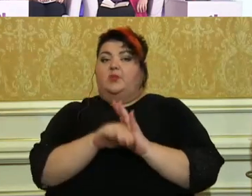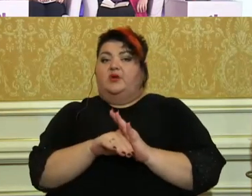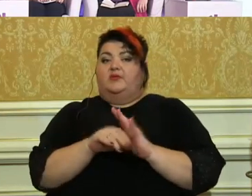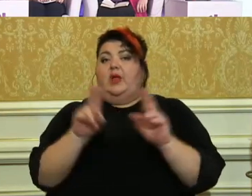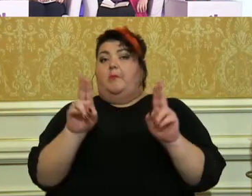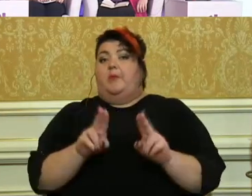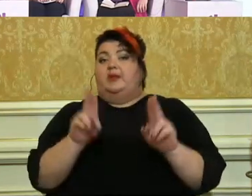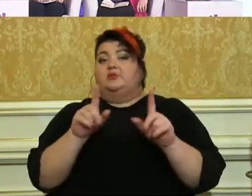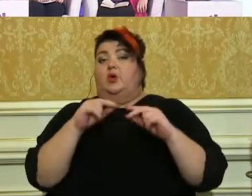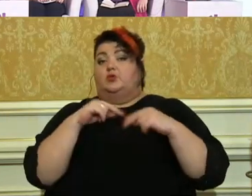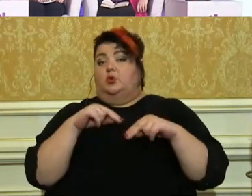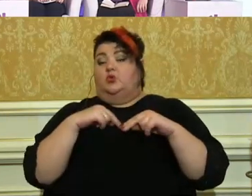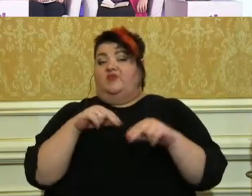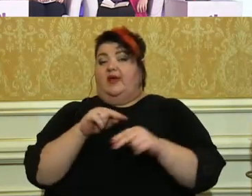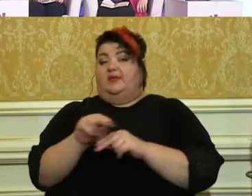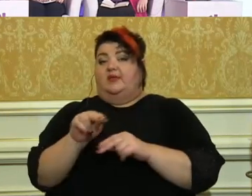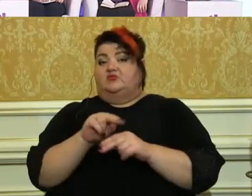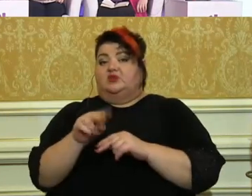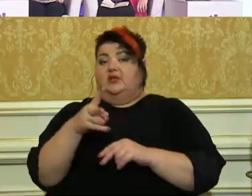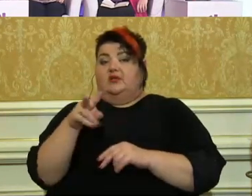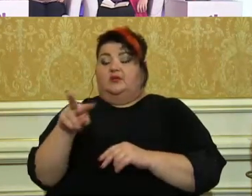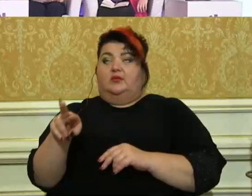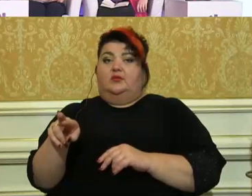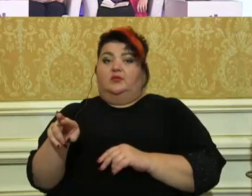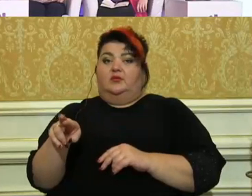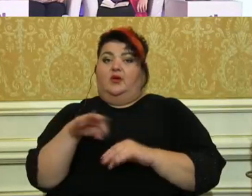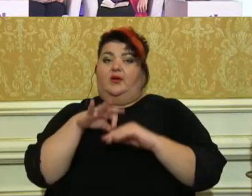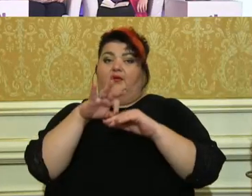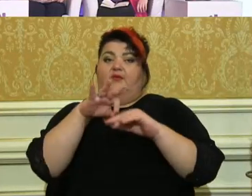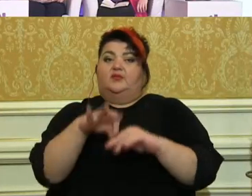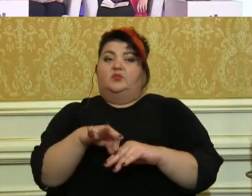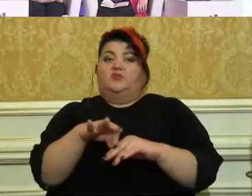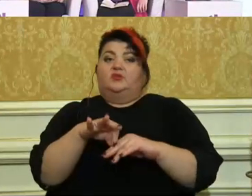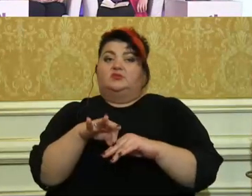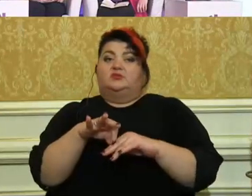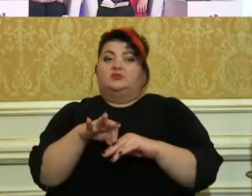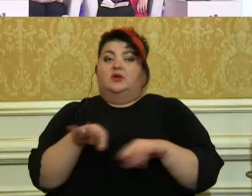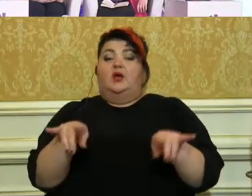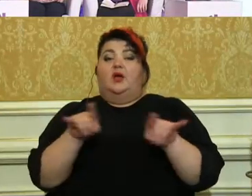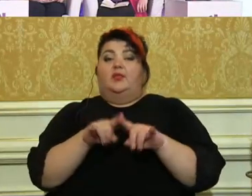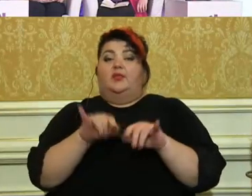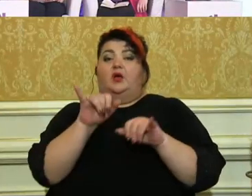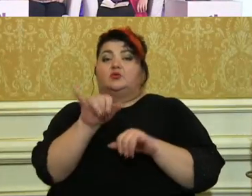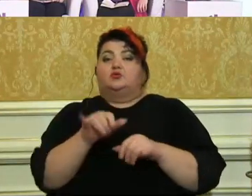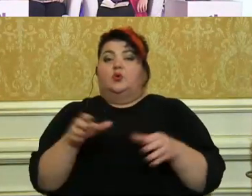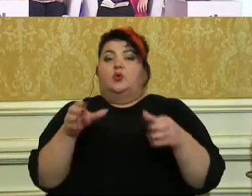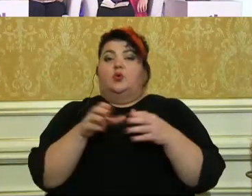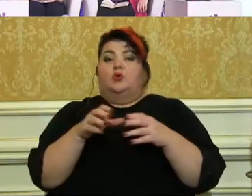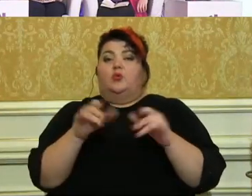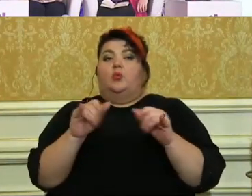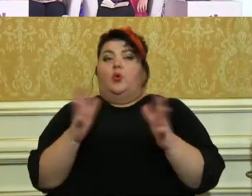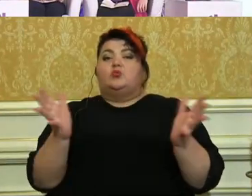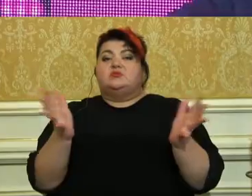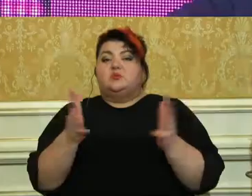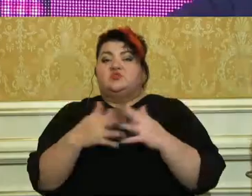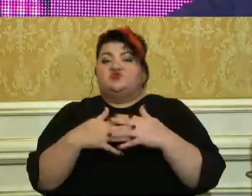of 2018. So well, we started the principle for the labor education, and the labor education is also dealing with the groups,